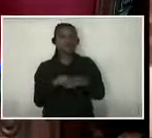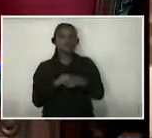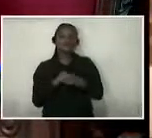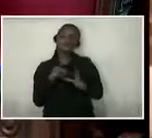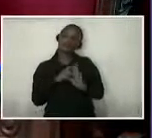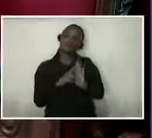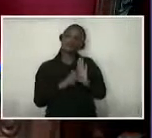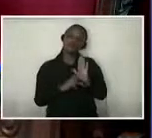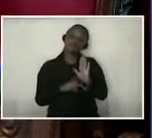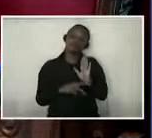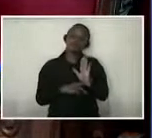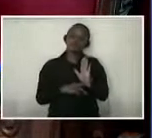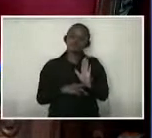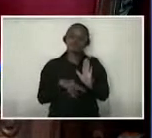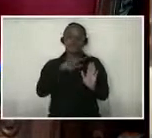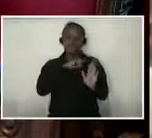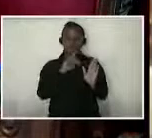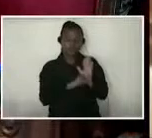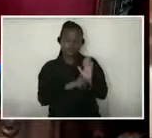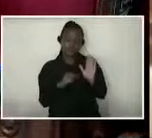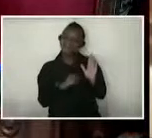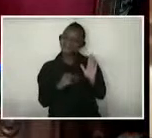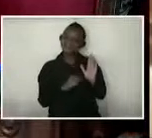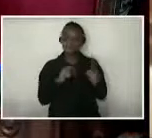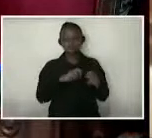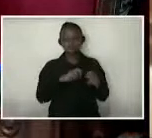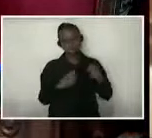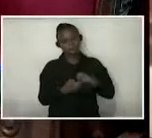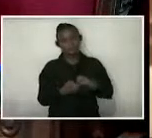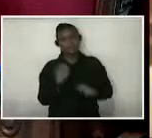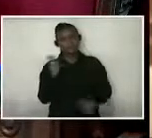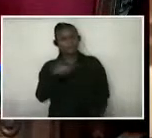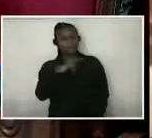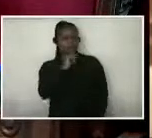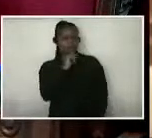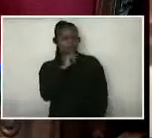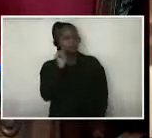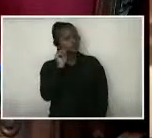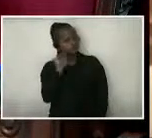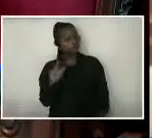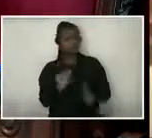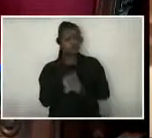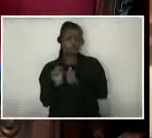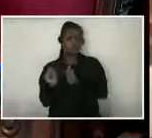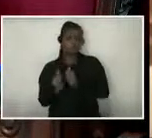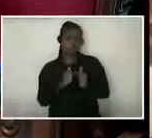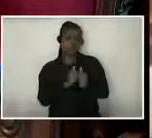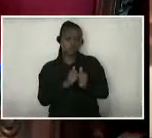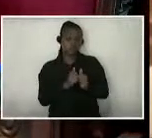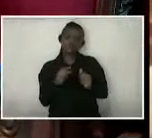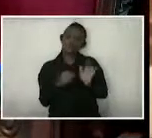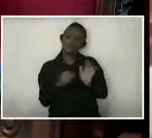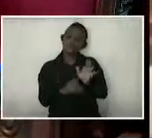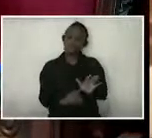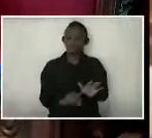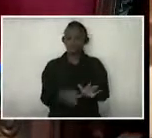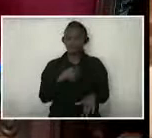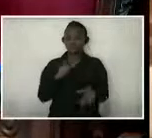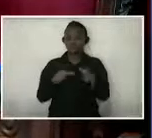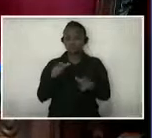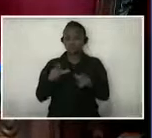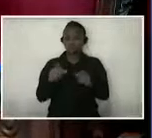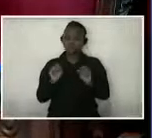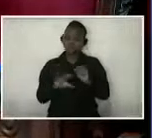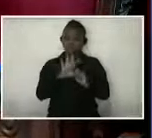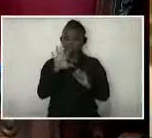to coalition governments. The thing about coalitions is that they do not necessarily express the will of the voters, the will of the people.